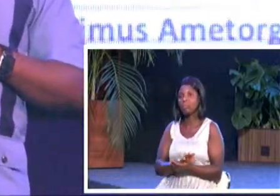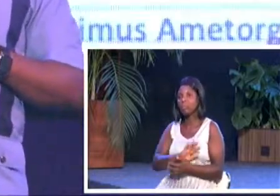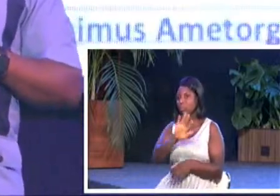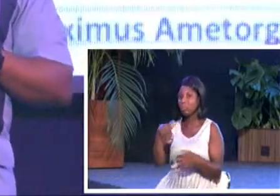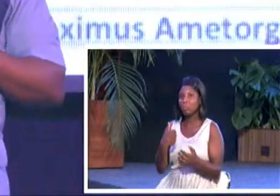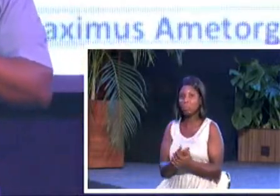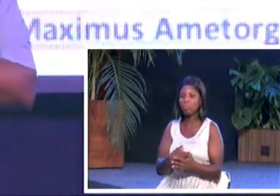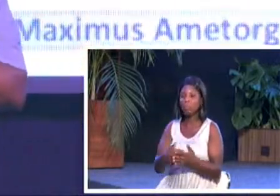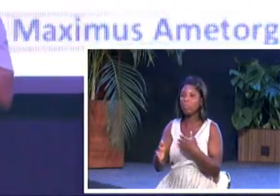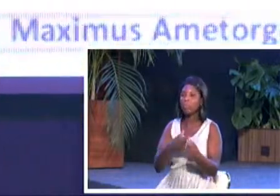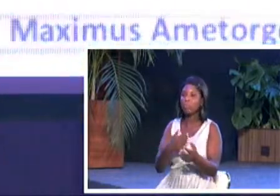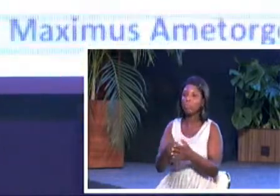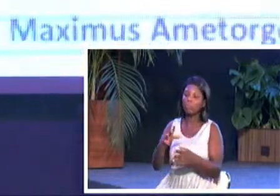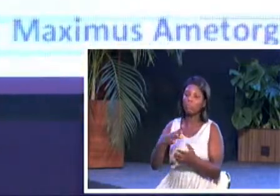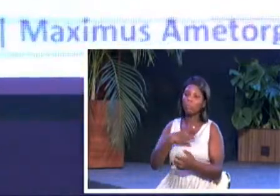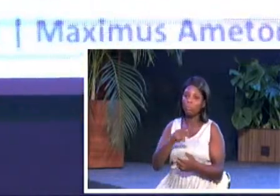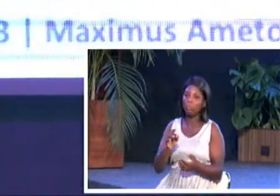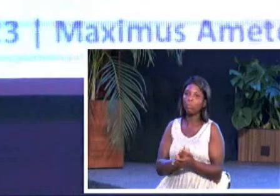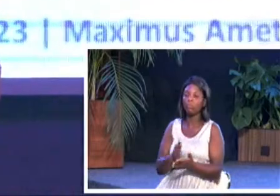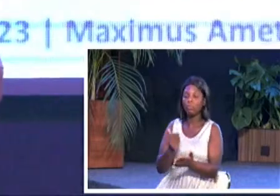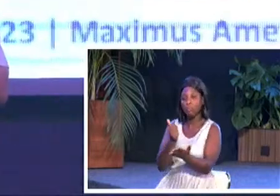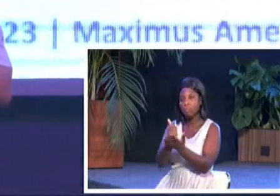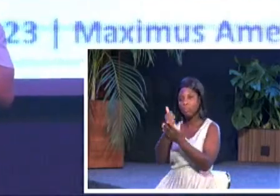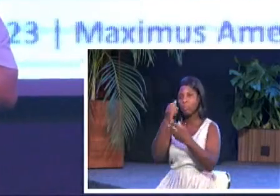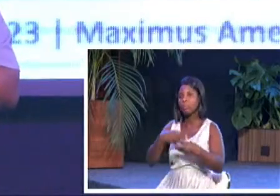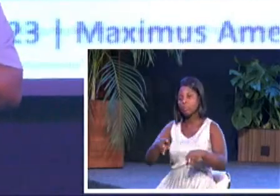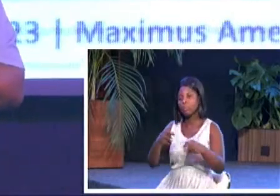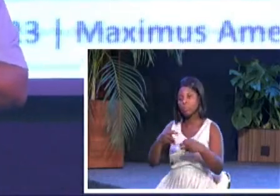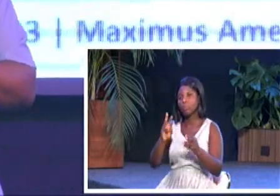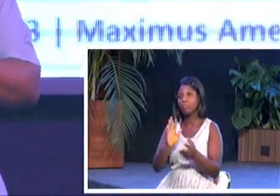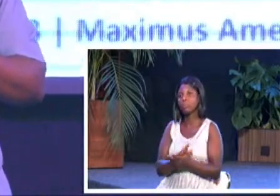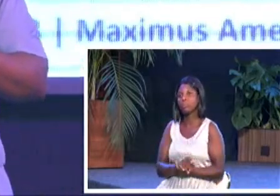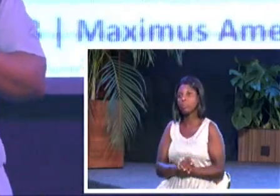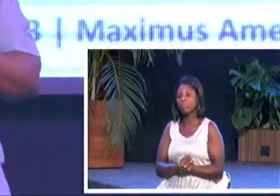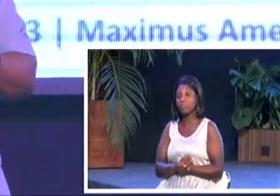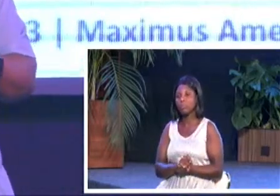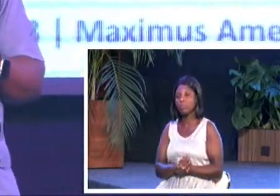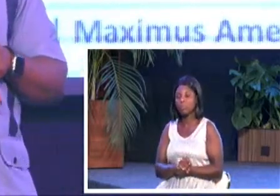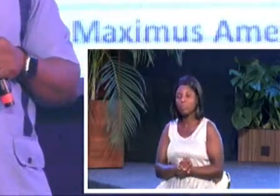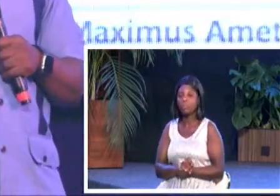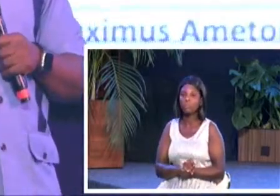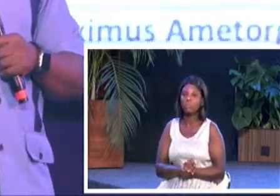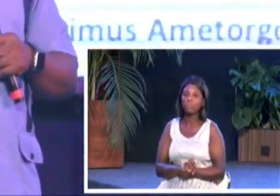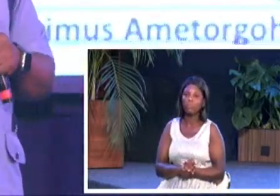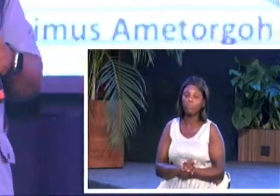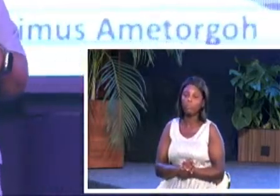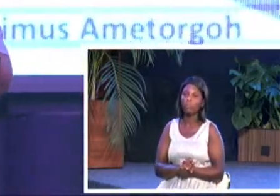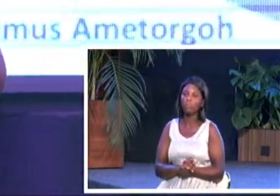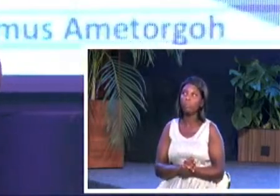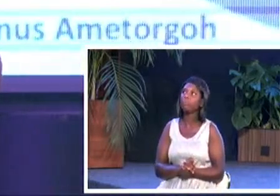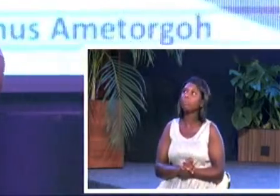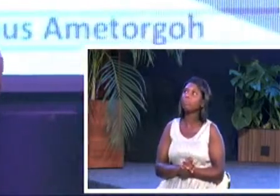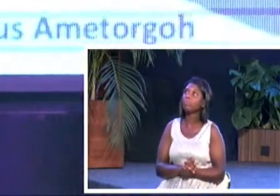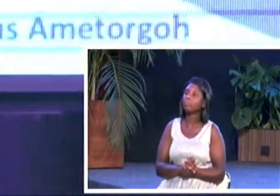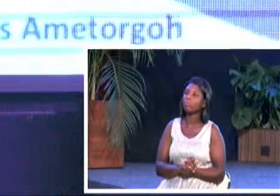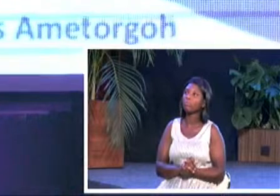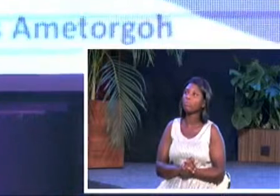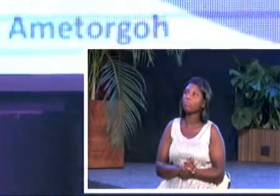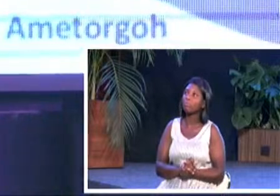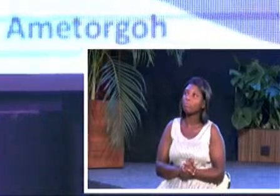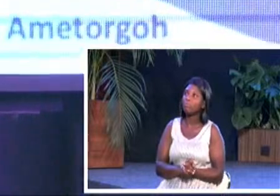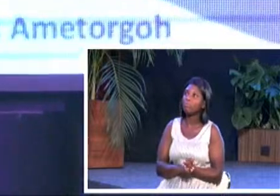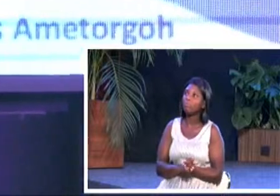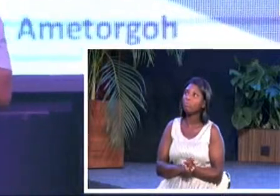range of levels for it. Then we have traffic. The traffic managers, so web